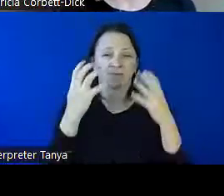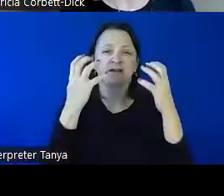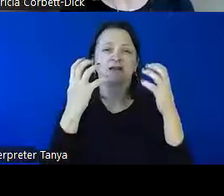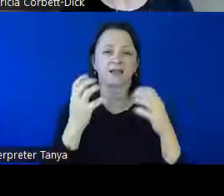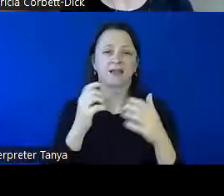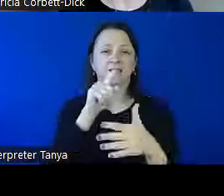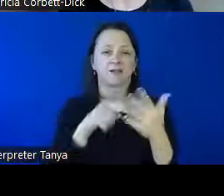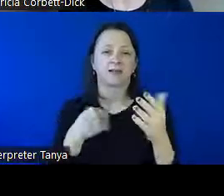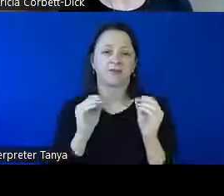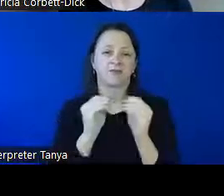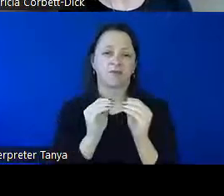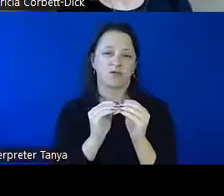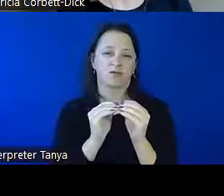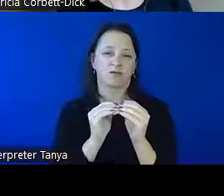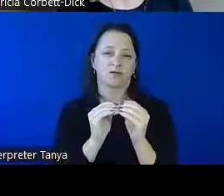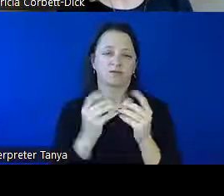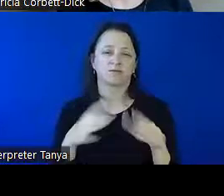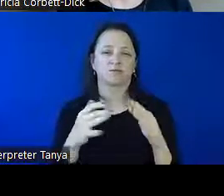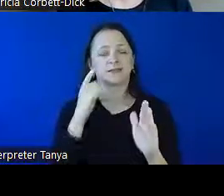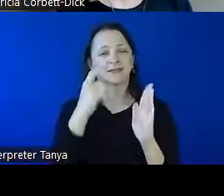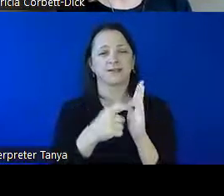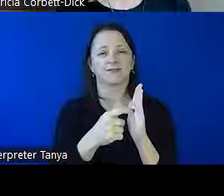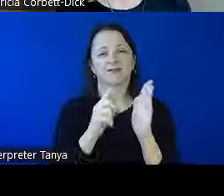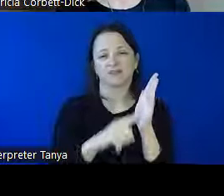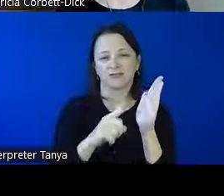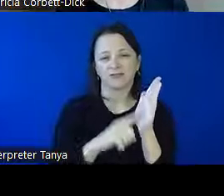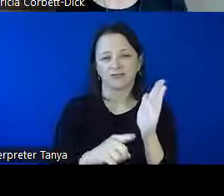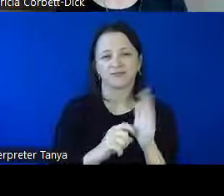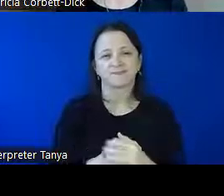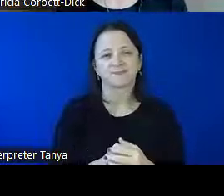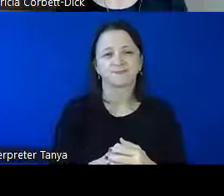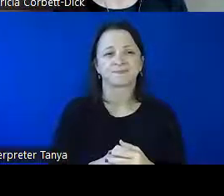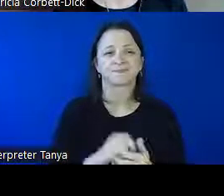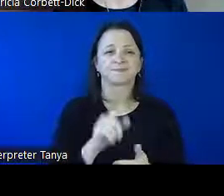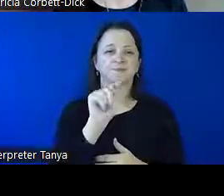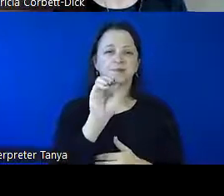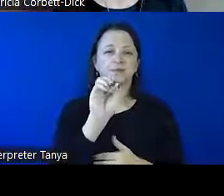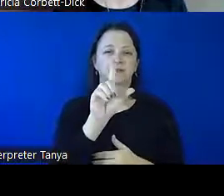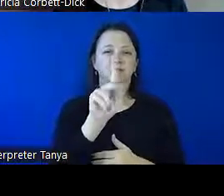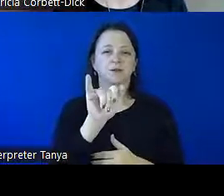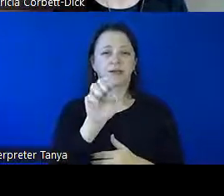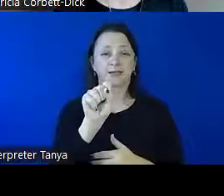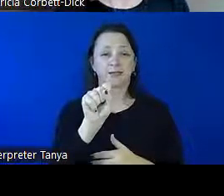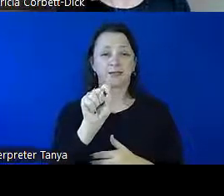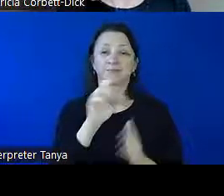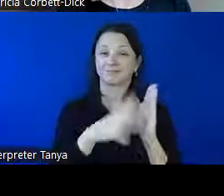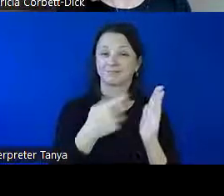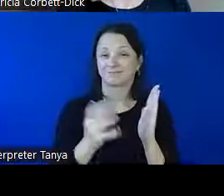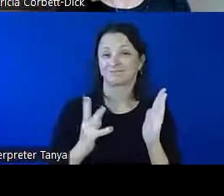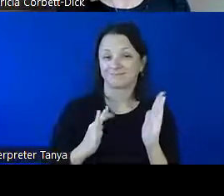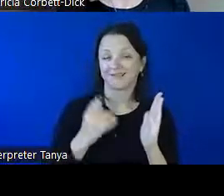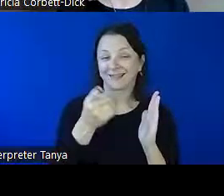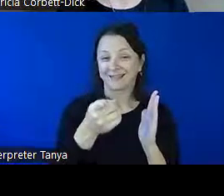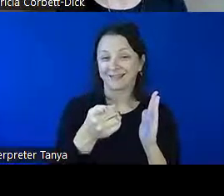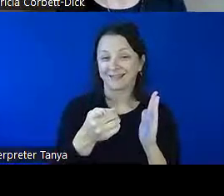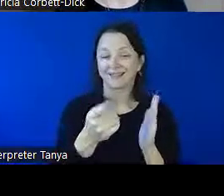more significant research base. The toolkits include nice charts like this. So this can be really